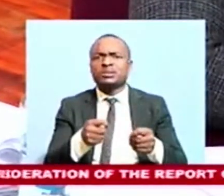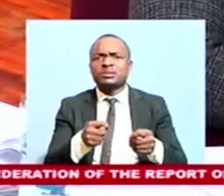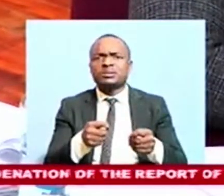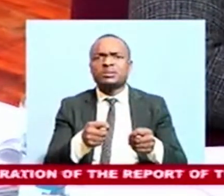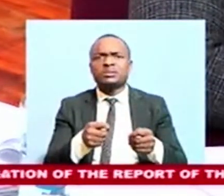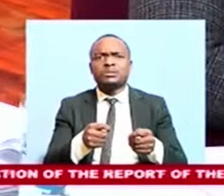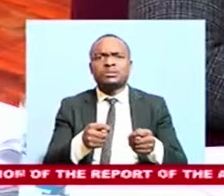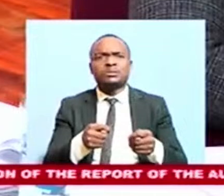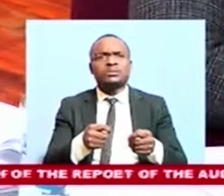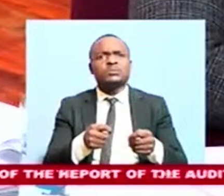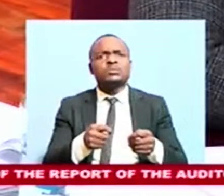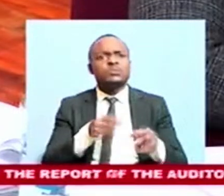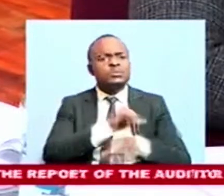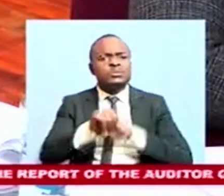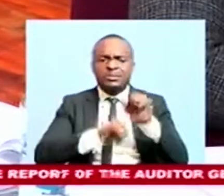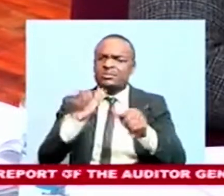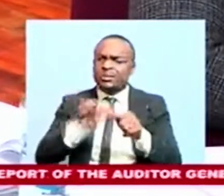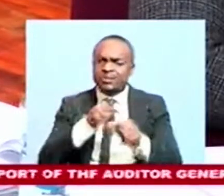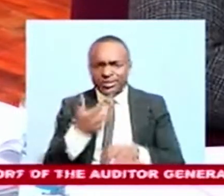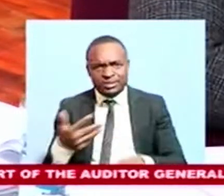everything.